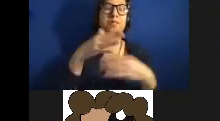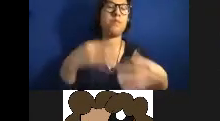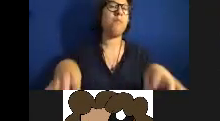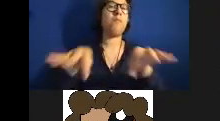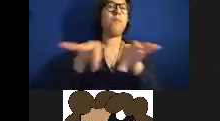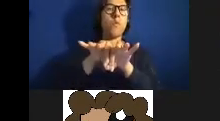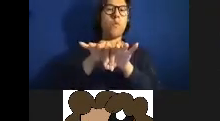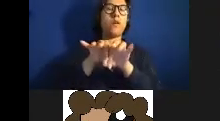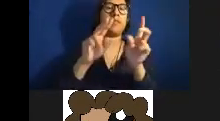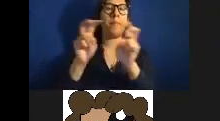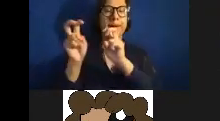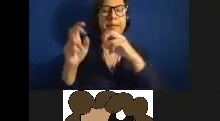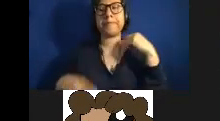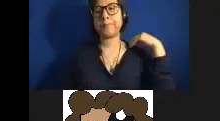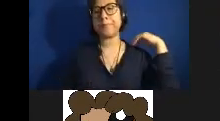matter.